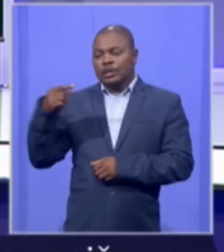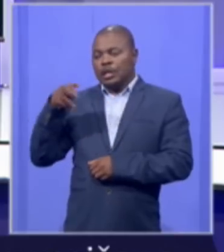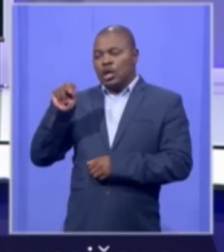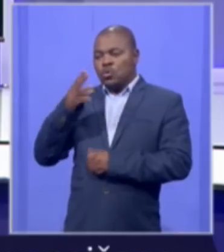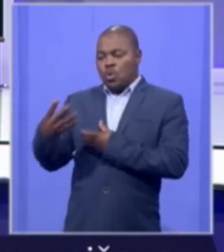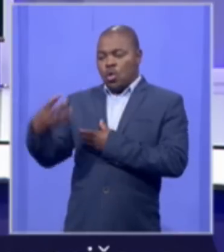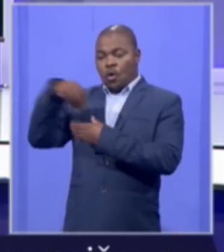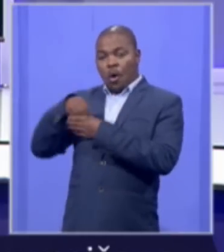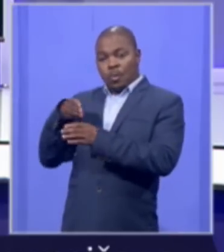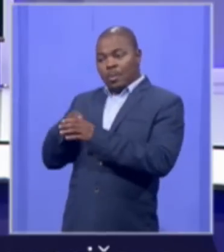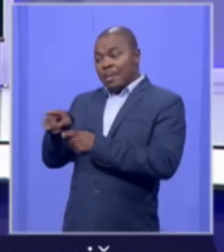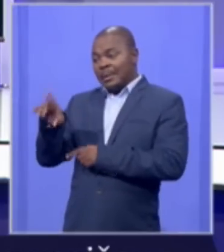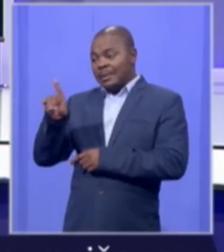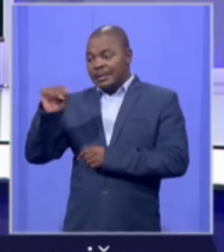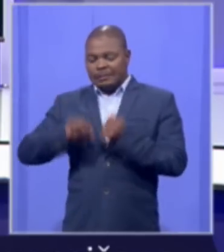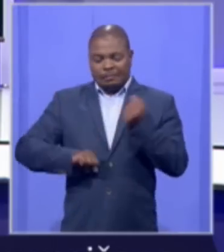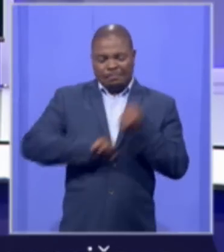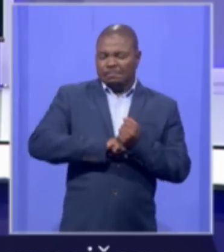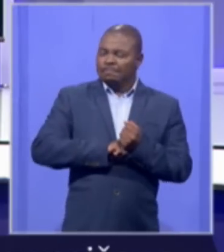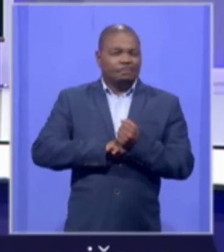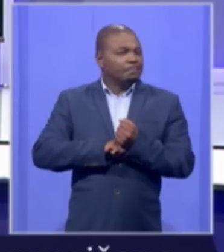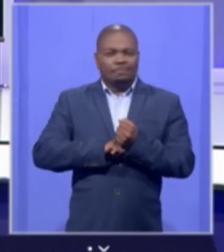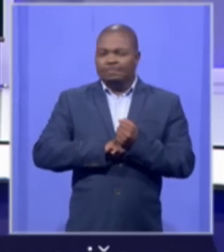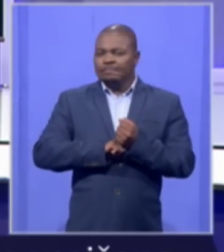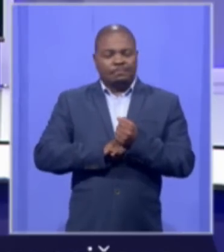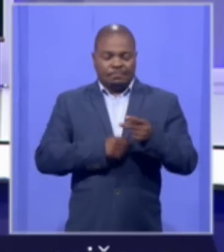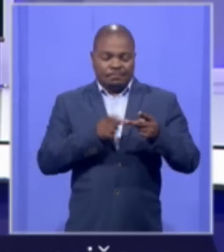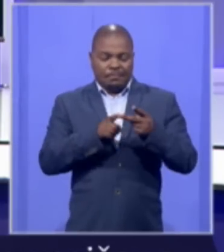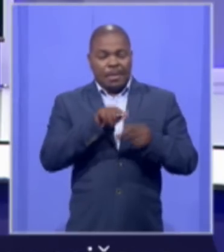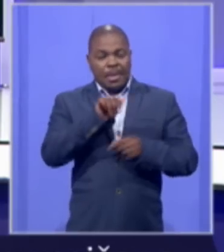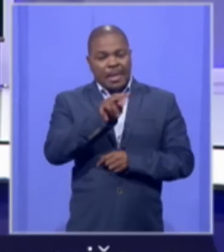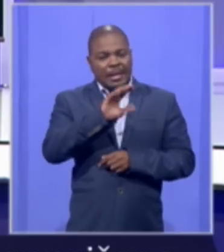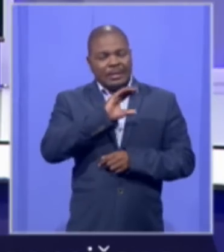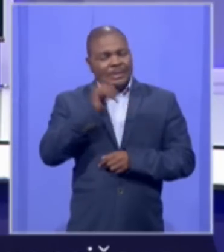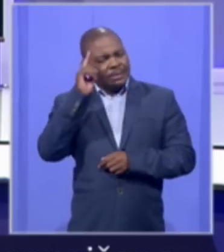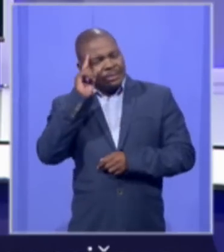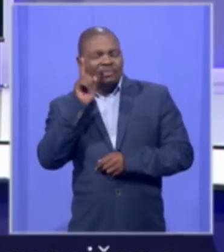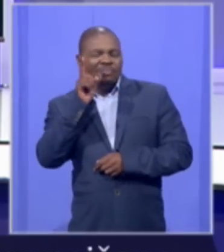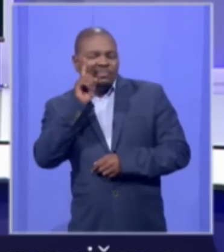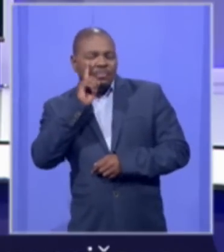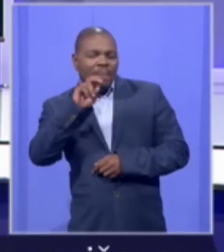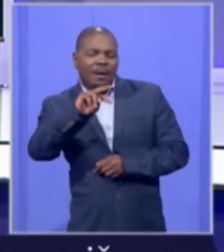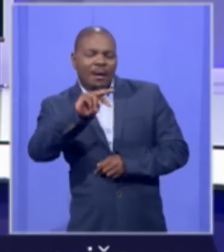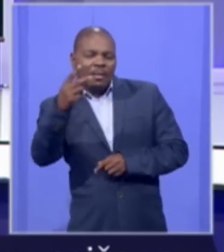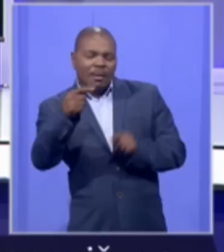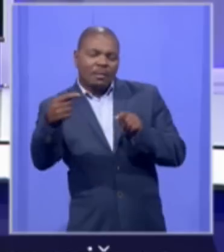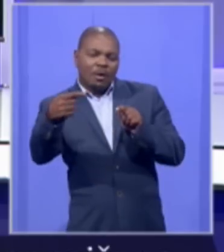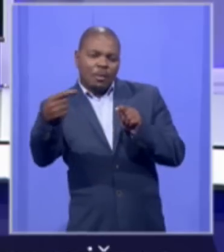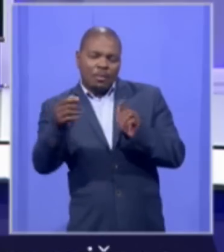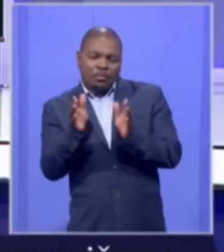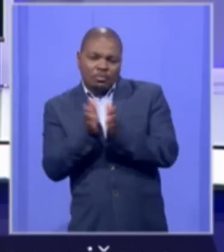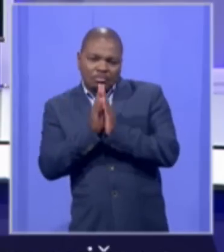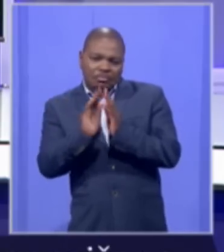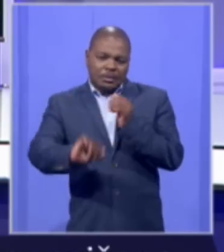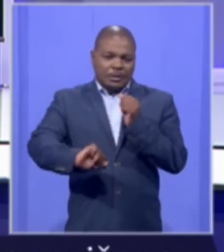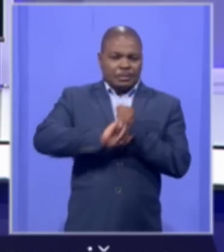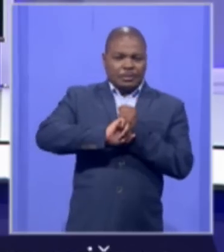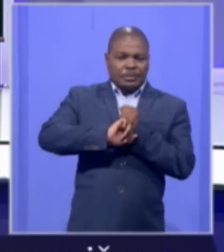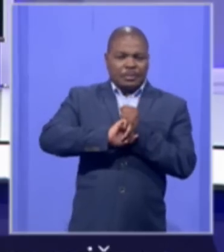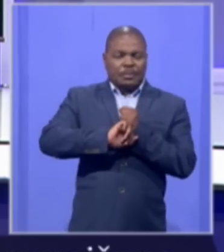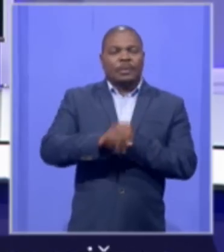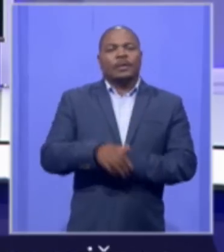bosetšhaba ga se a thekga pego yeo go fihla mo ANC e ilego ya gapeletšega go fihlelela goba ke re go tshelela ka ntle ga GNU